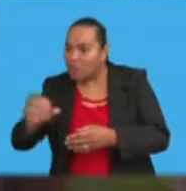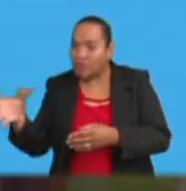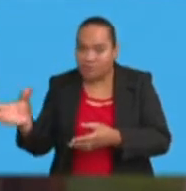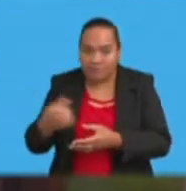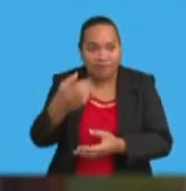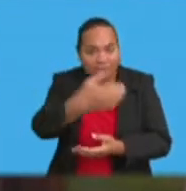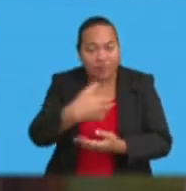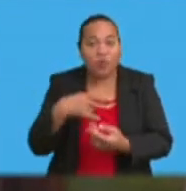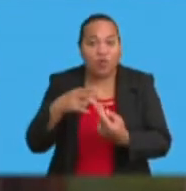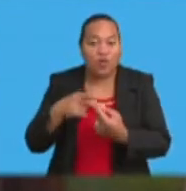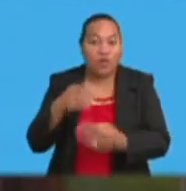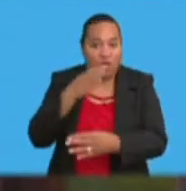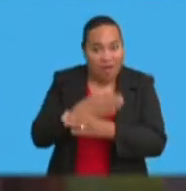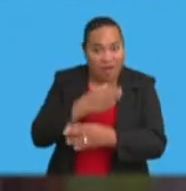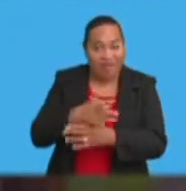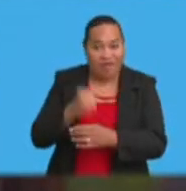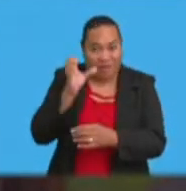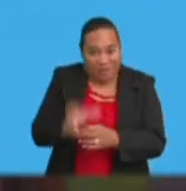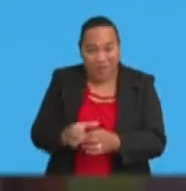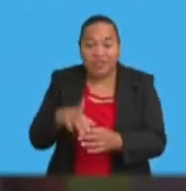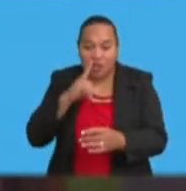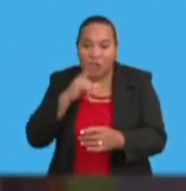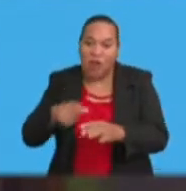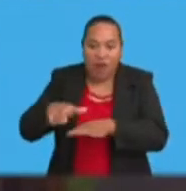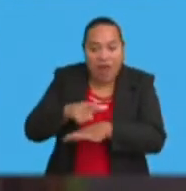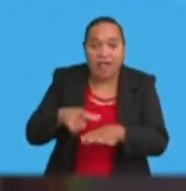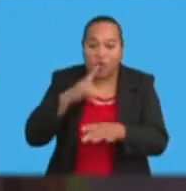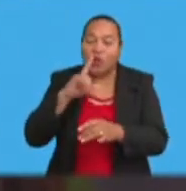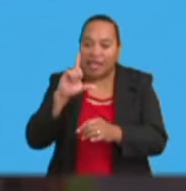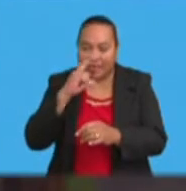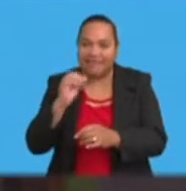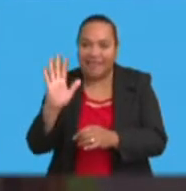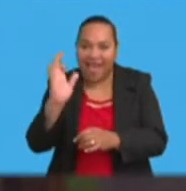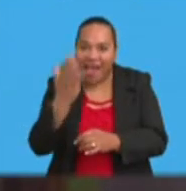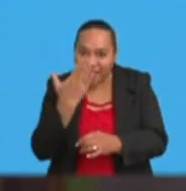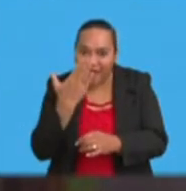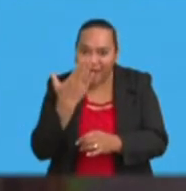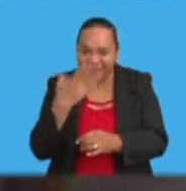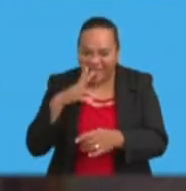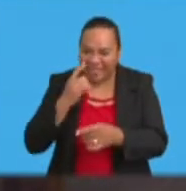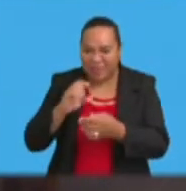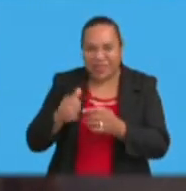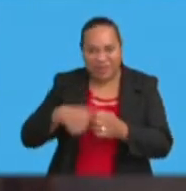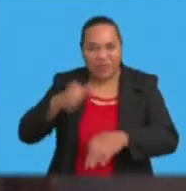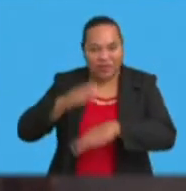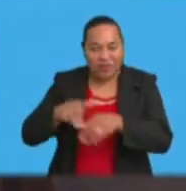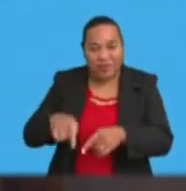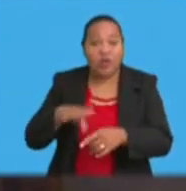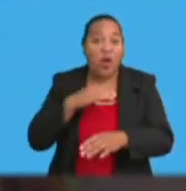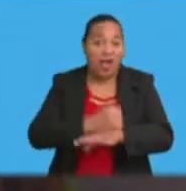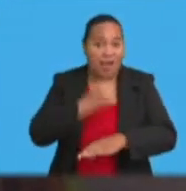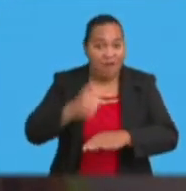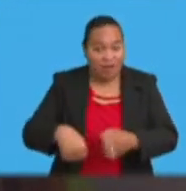labor and land in order to get the outcomes that we want, and also for the capital that we need. So when government strategy